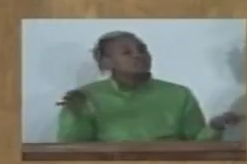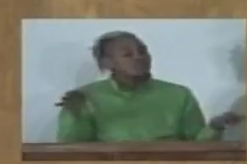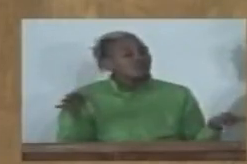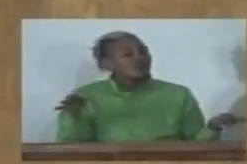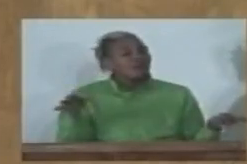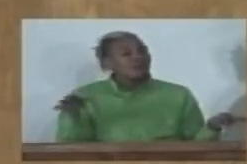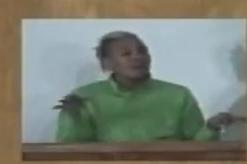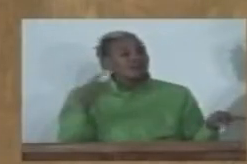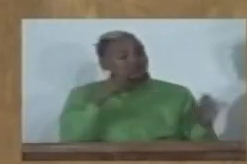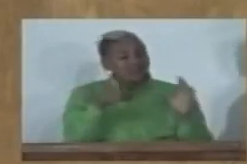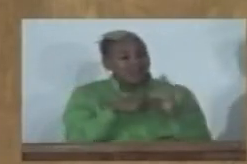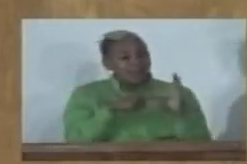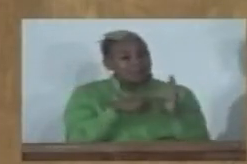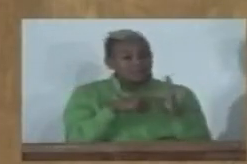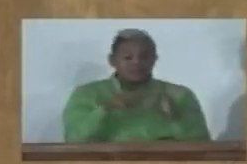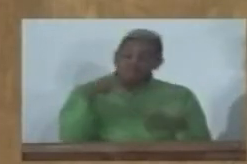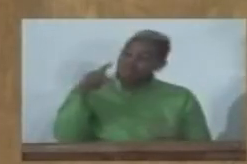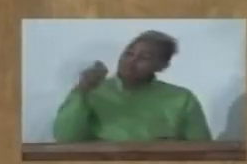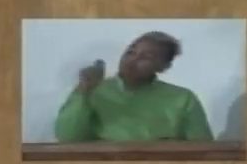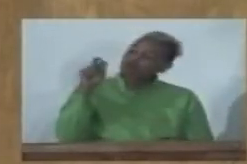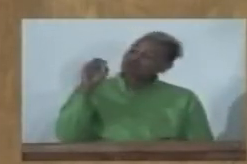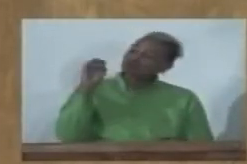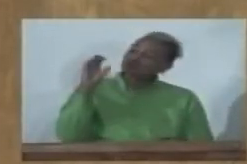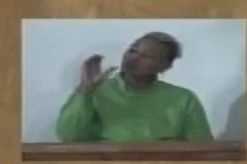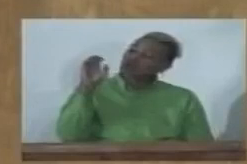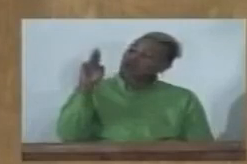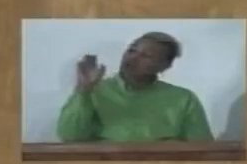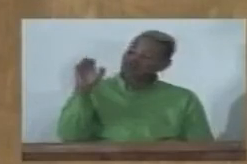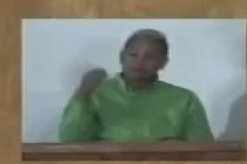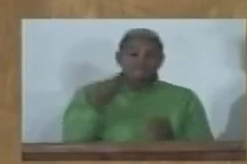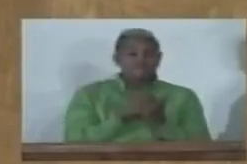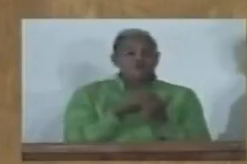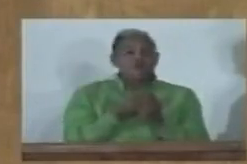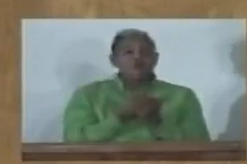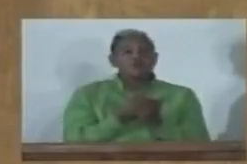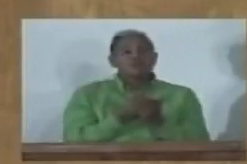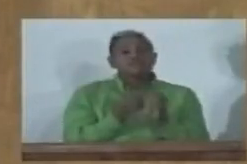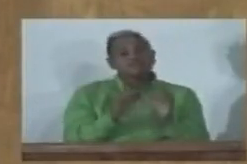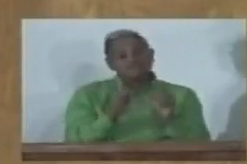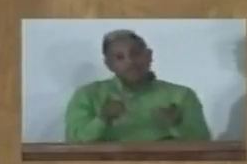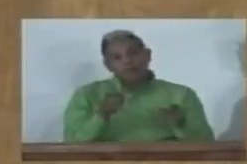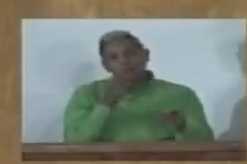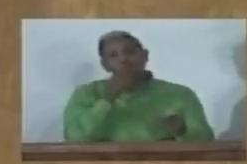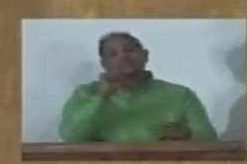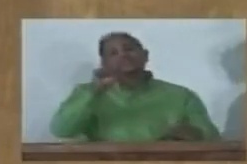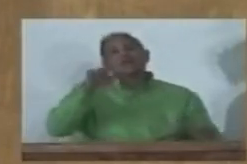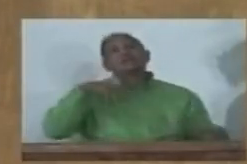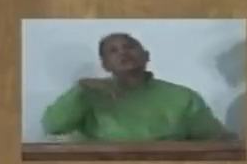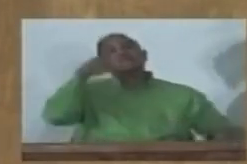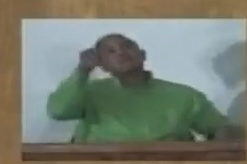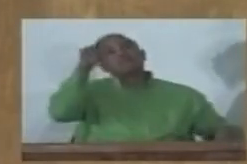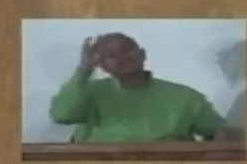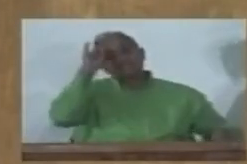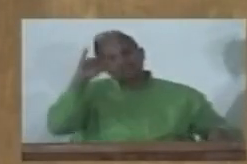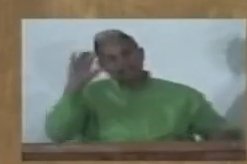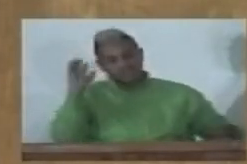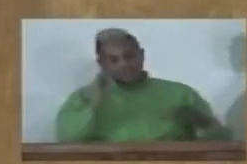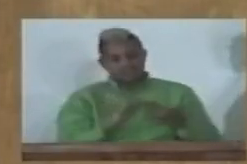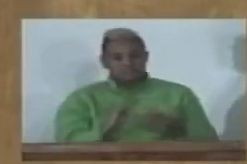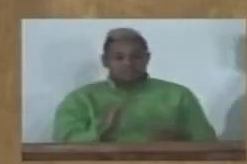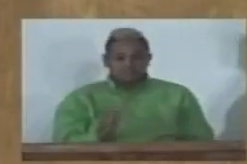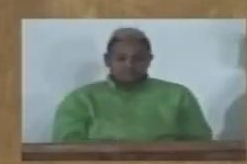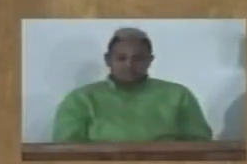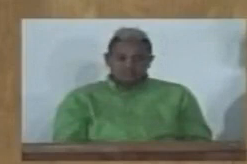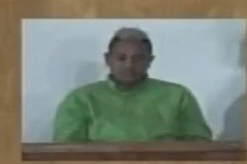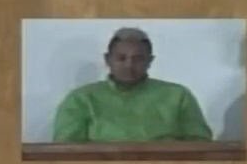that the liability of the Petro-Carib funds would fall on the back of the taxpayers of this country. Is